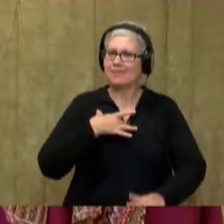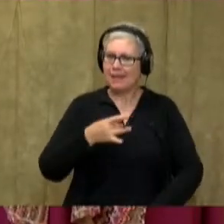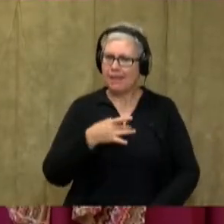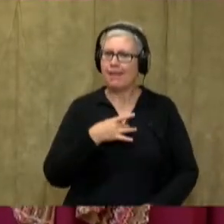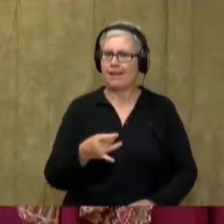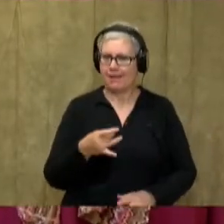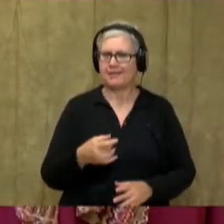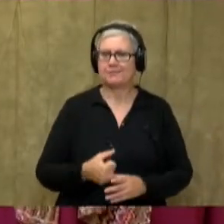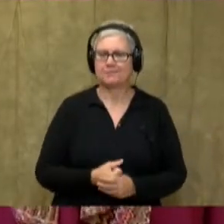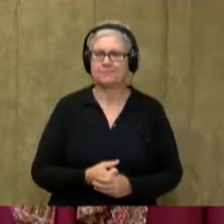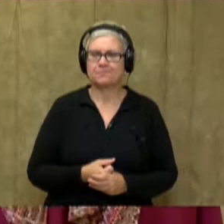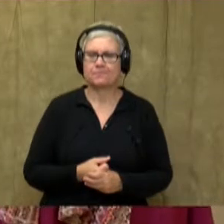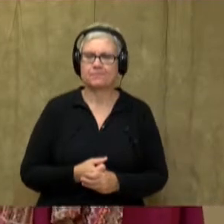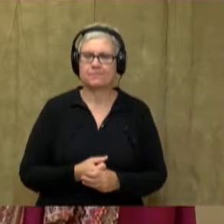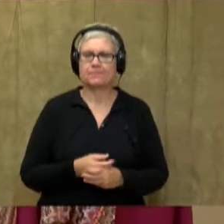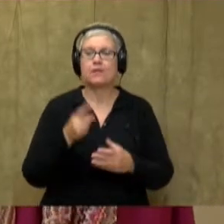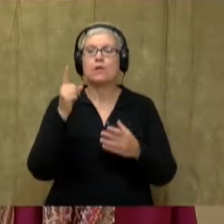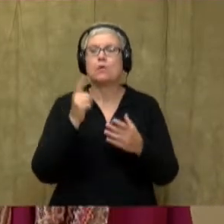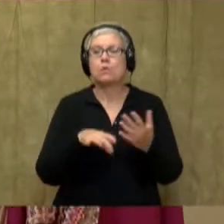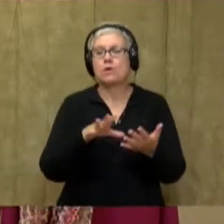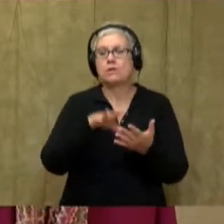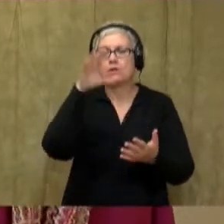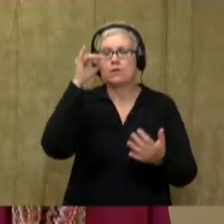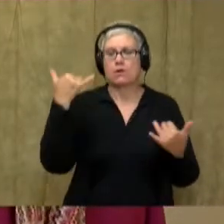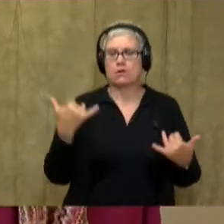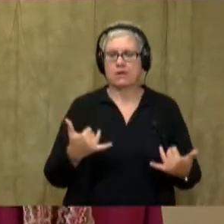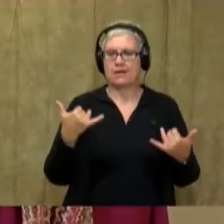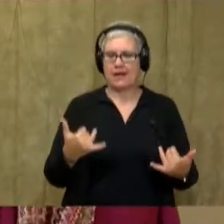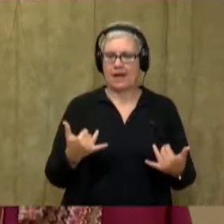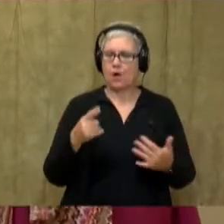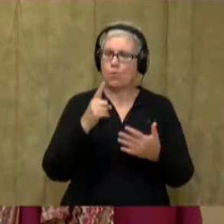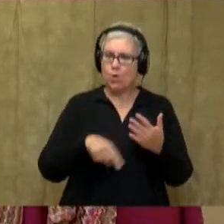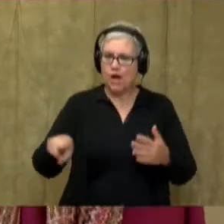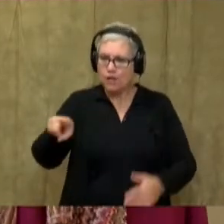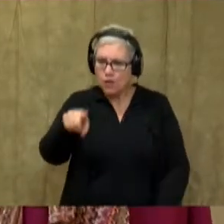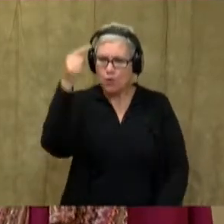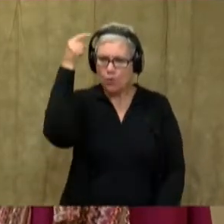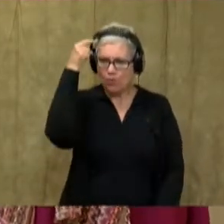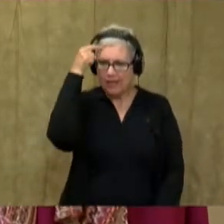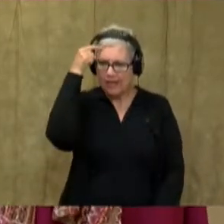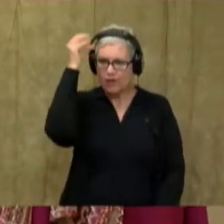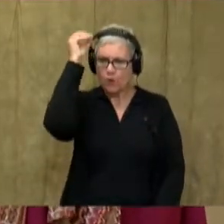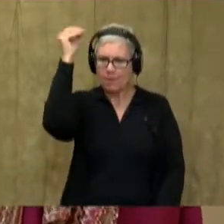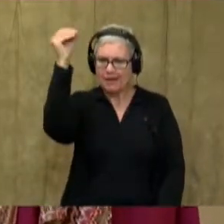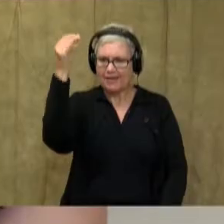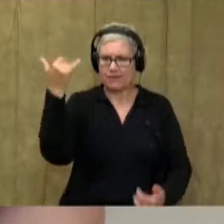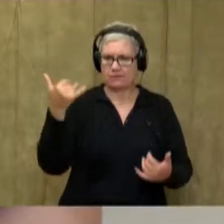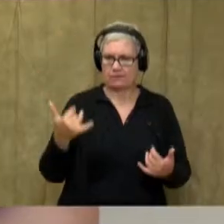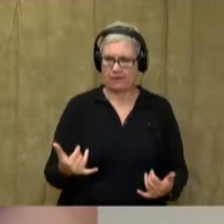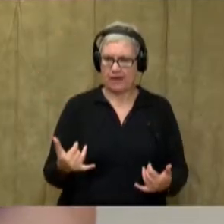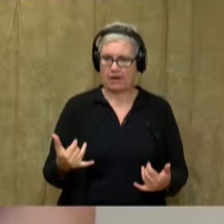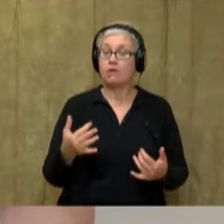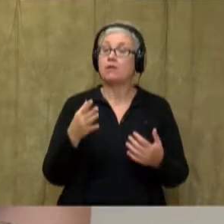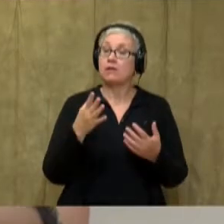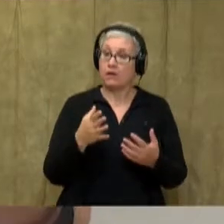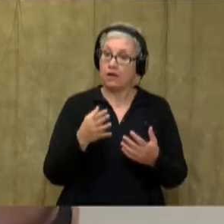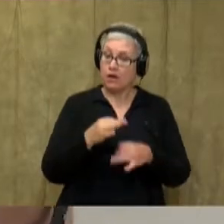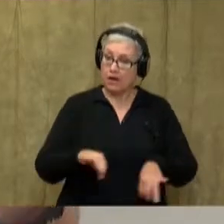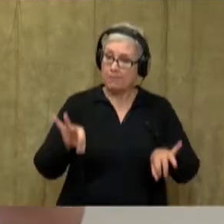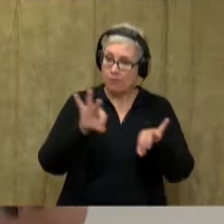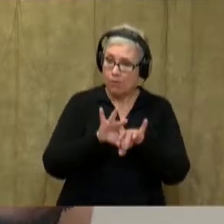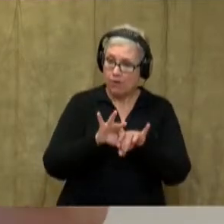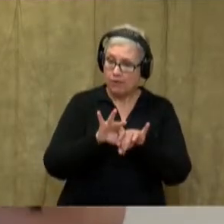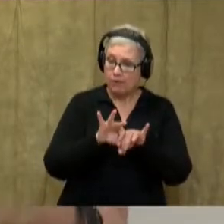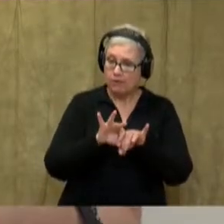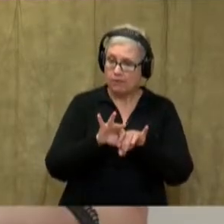yet, what you're learning now, what you're thinking now, your opinions now really do matter. But what you've